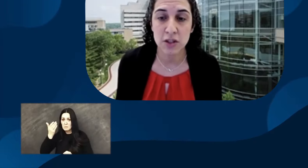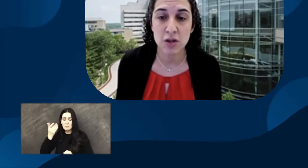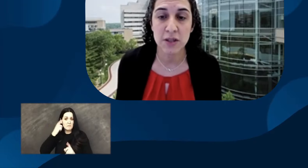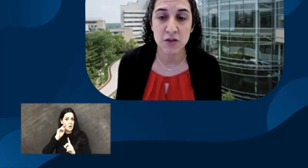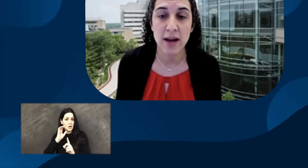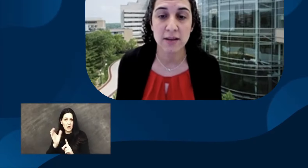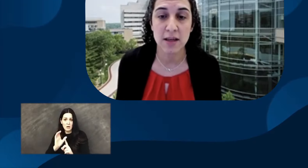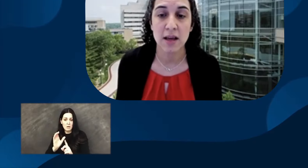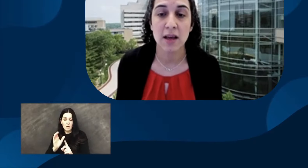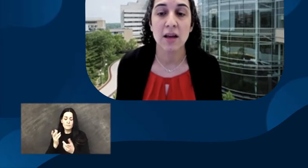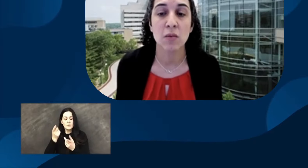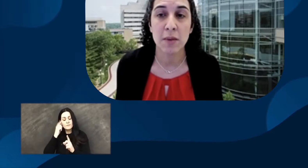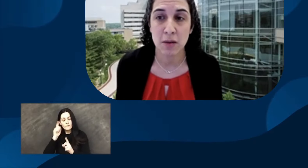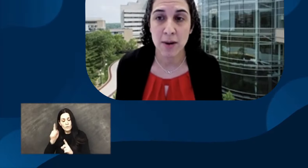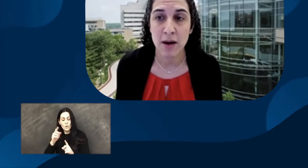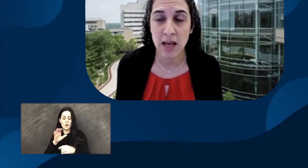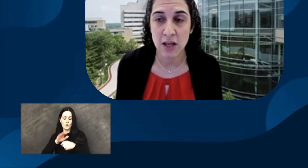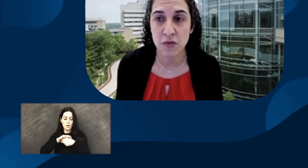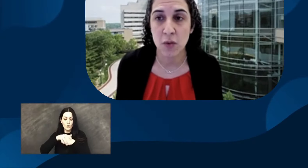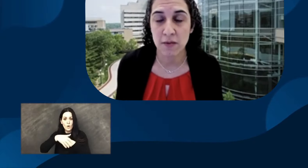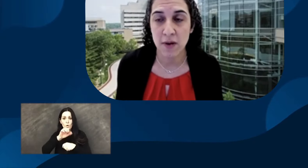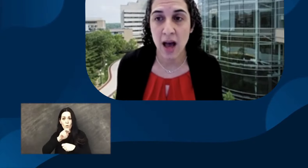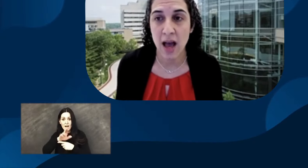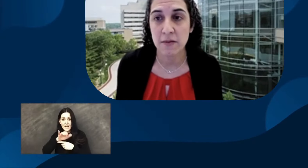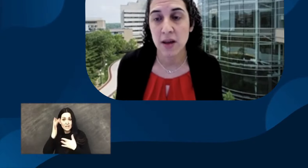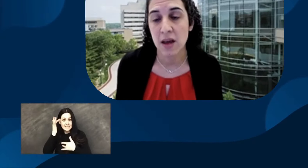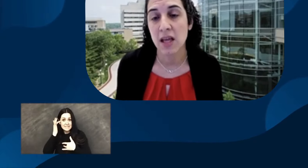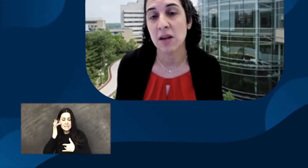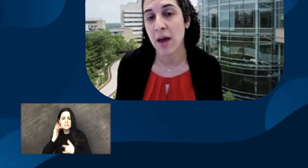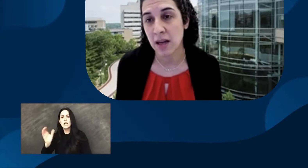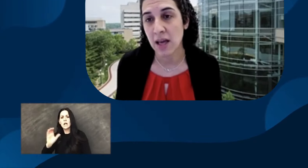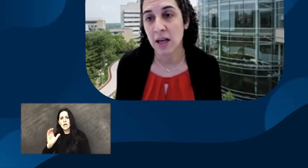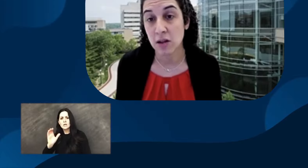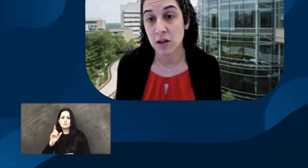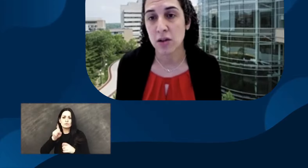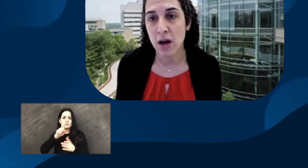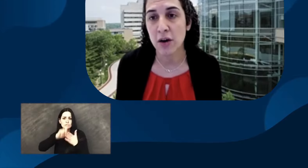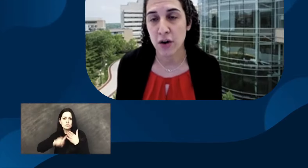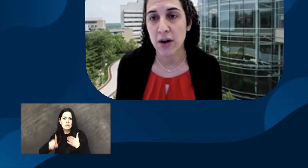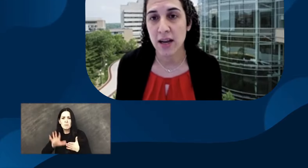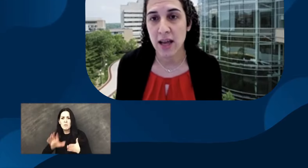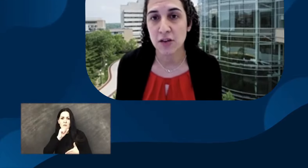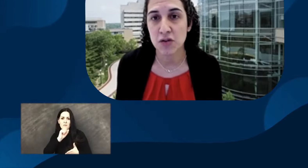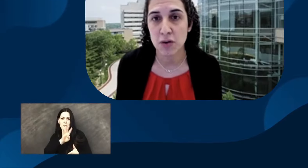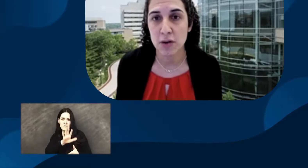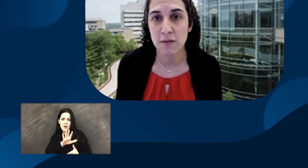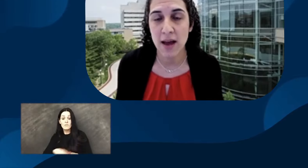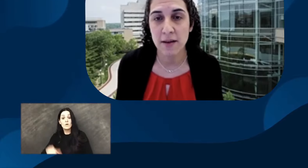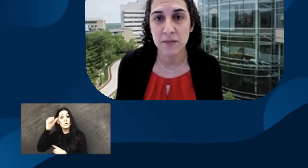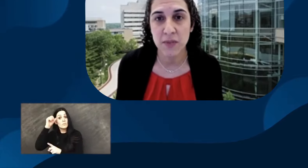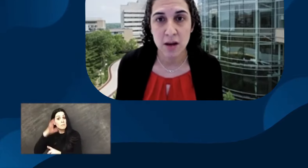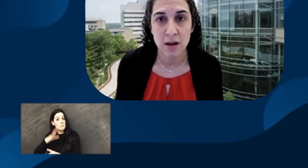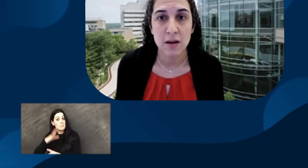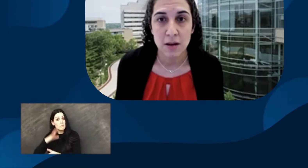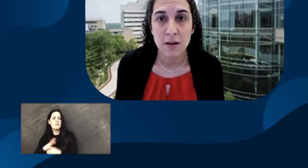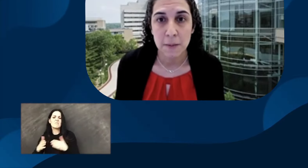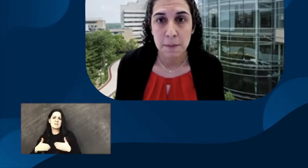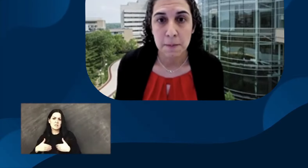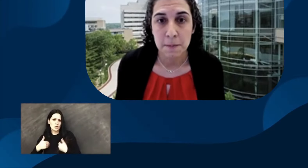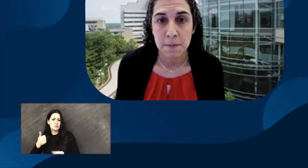cholesterol really should be checked in women around age 45, and in men, again, a little younger at age 35.